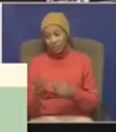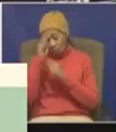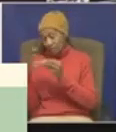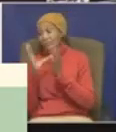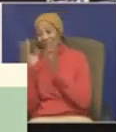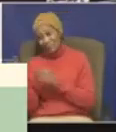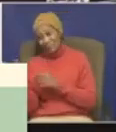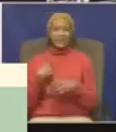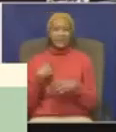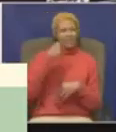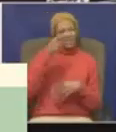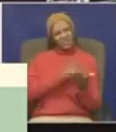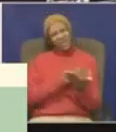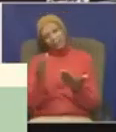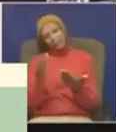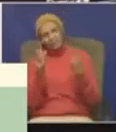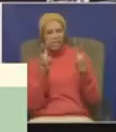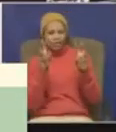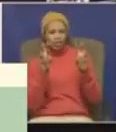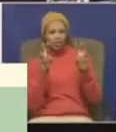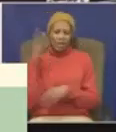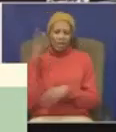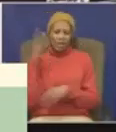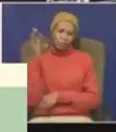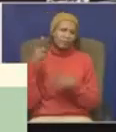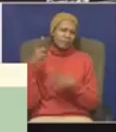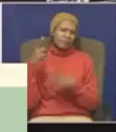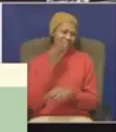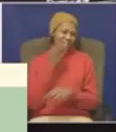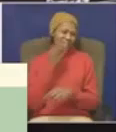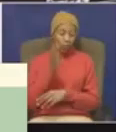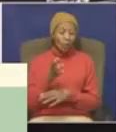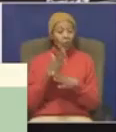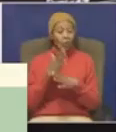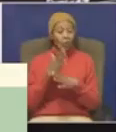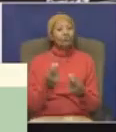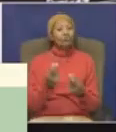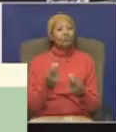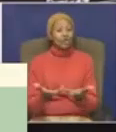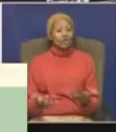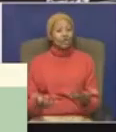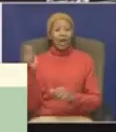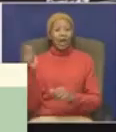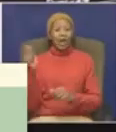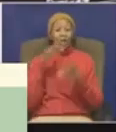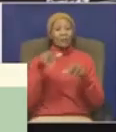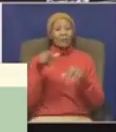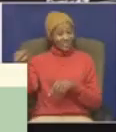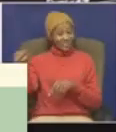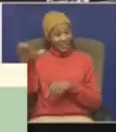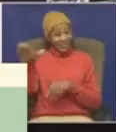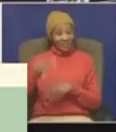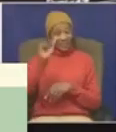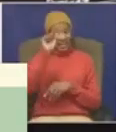spoken about, we will be able to make progress. The living conditions of our people in Alexandra are